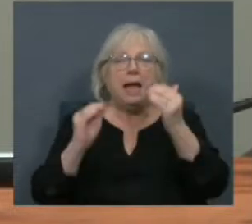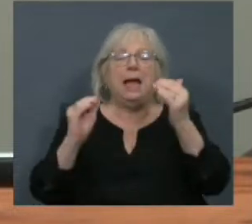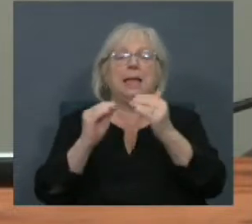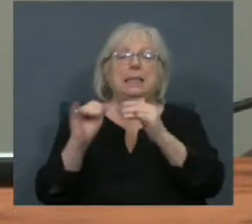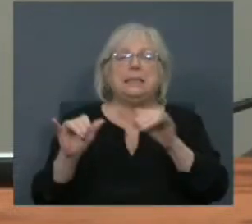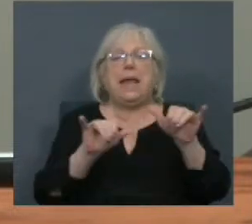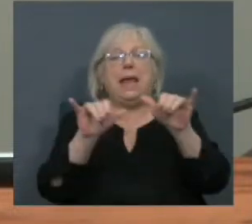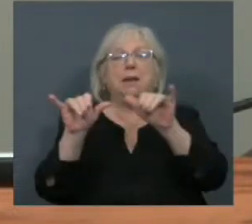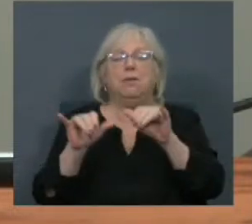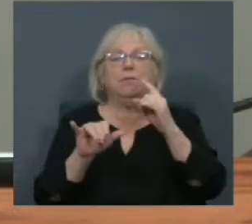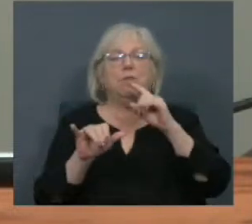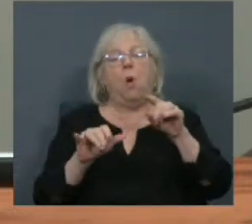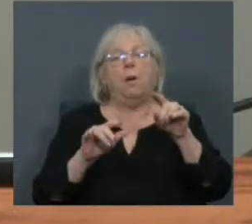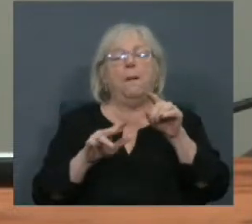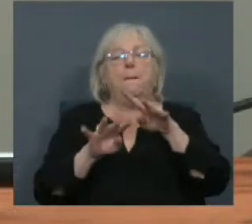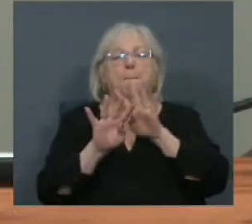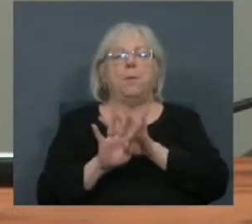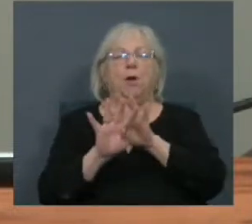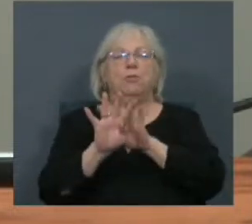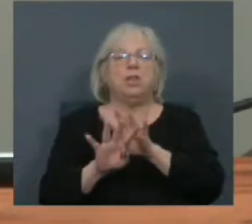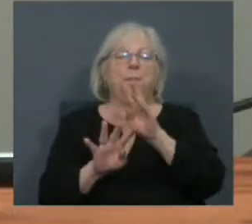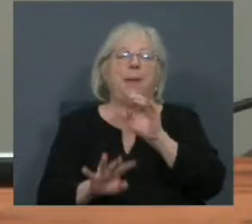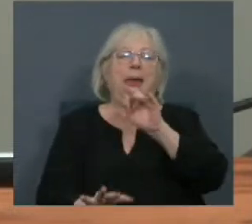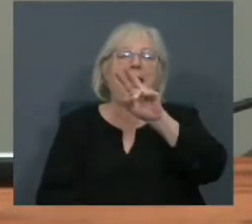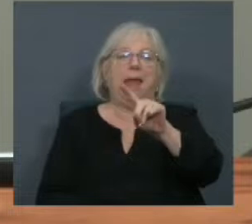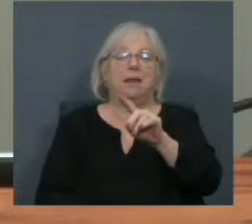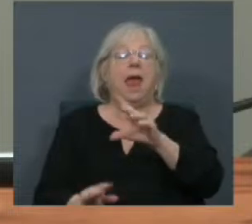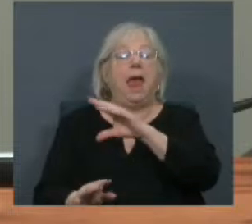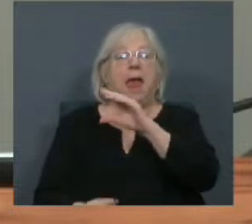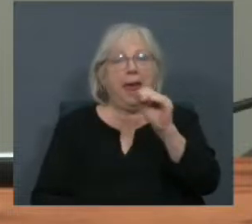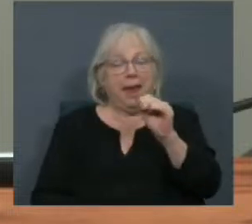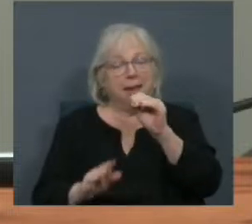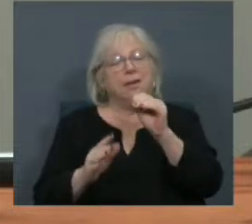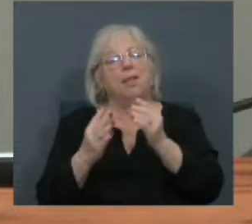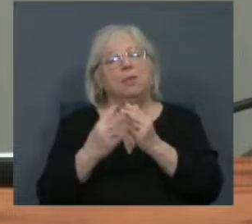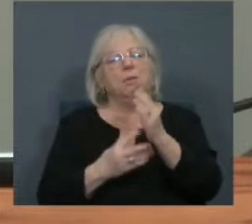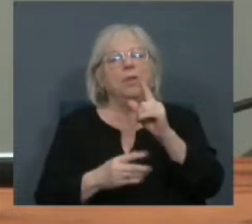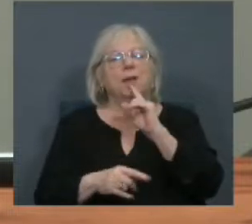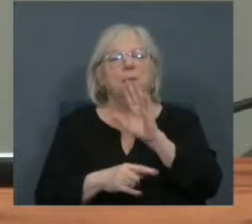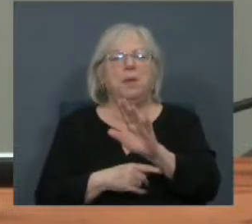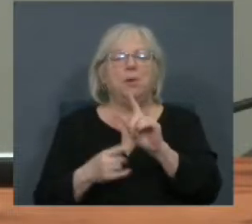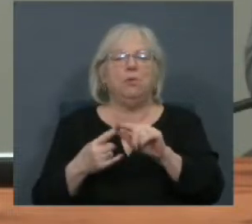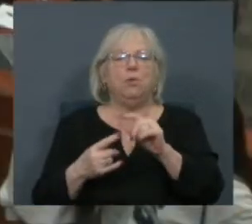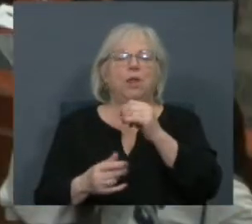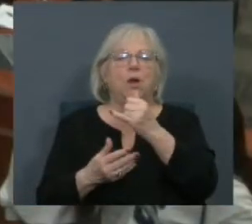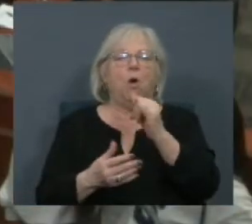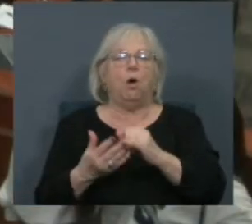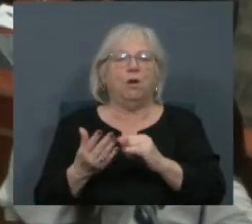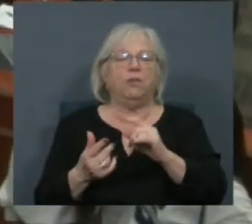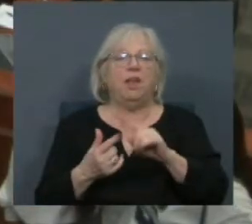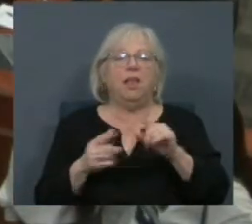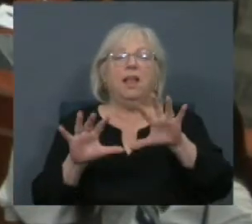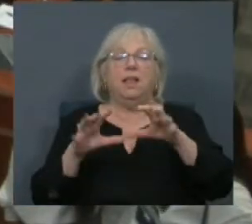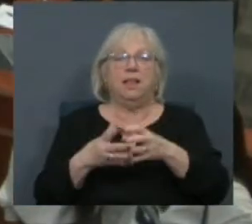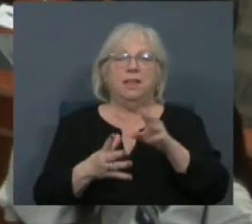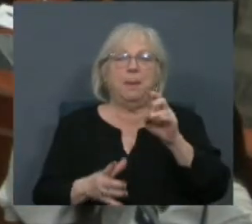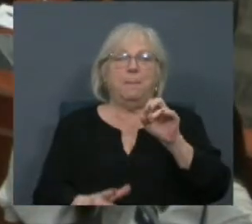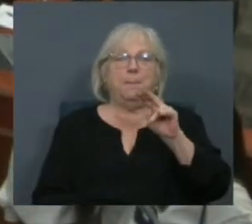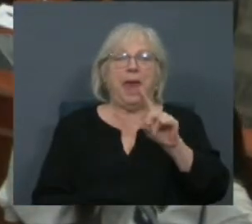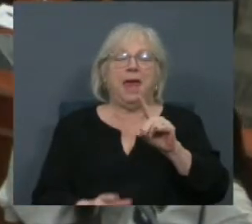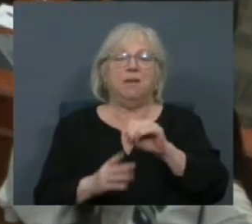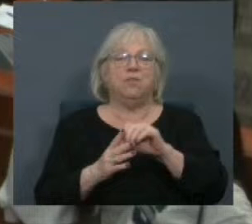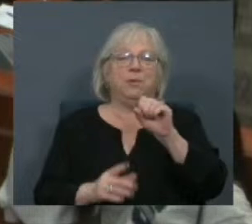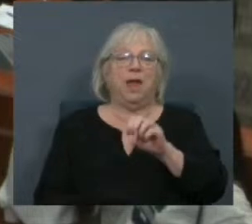excellence in the marching band. And whereas, through their commitment to both academics and the arts, the Supersonic Storm of